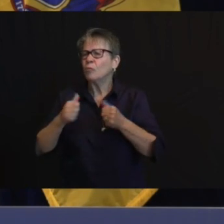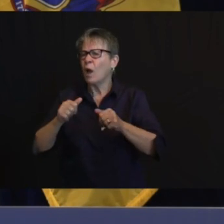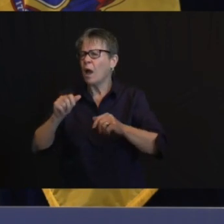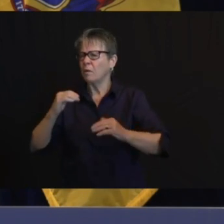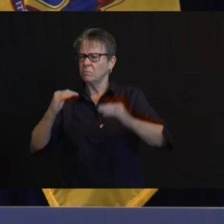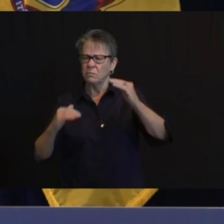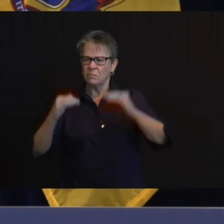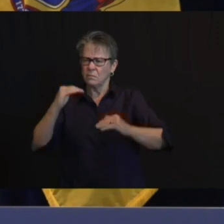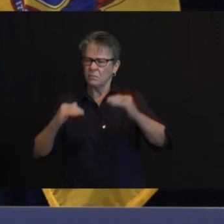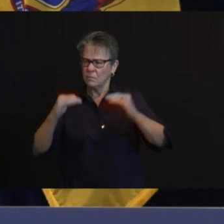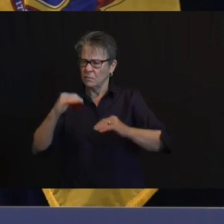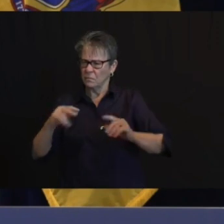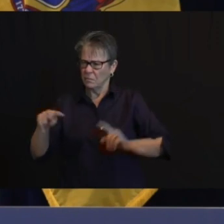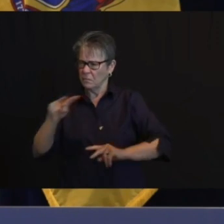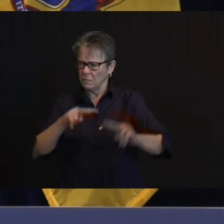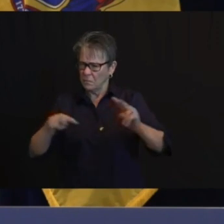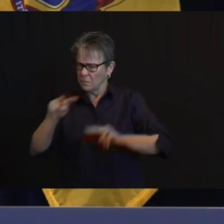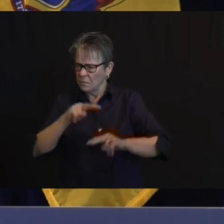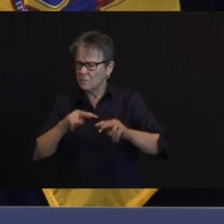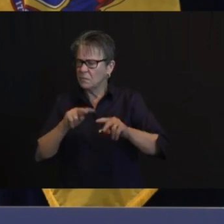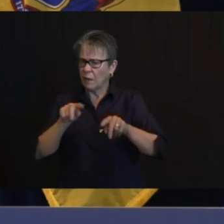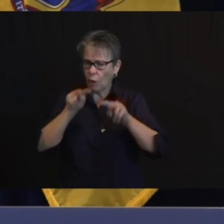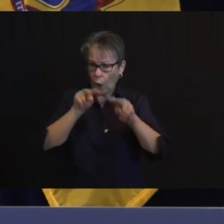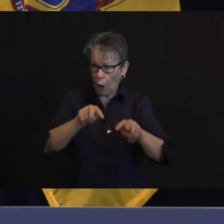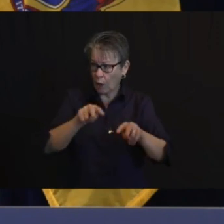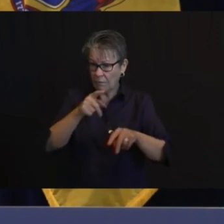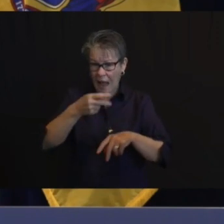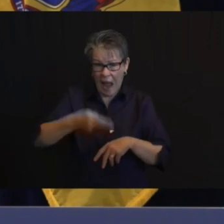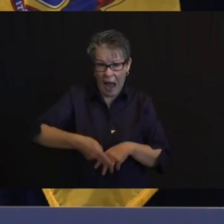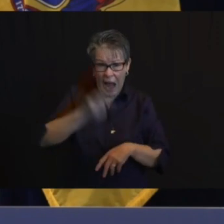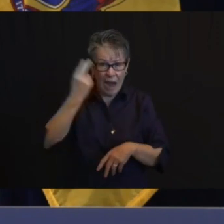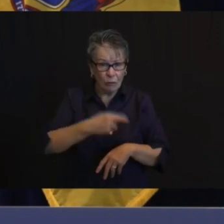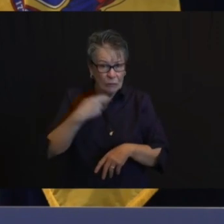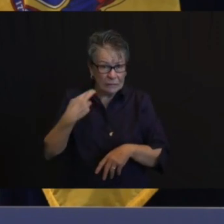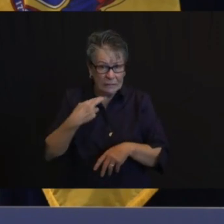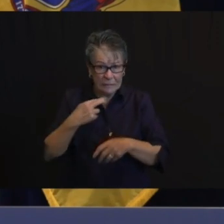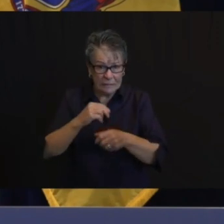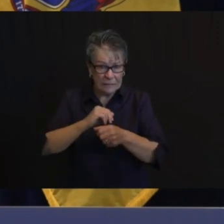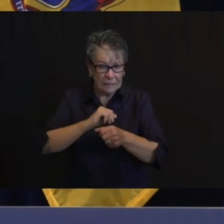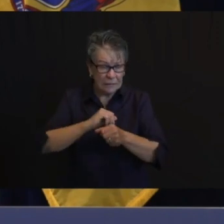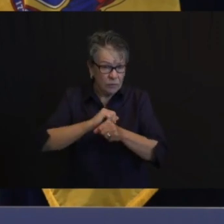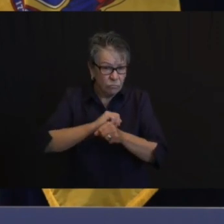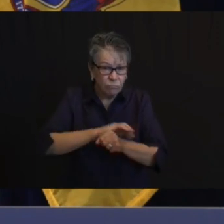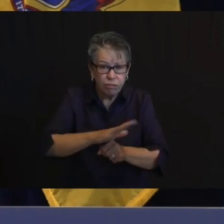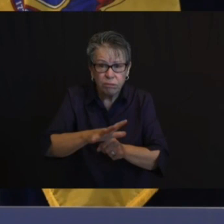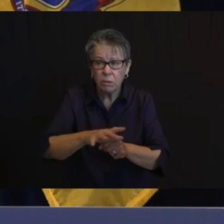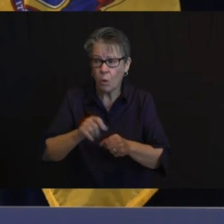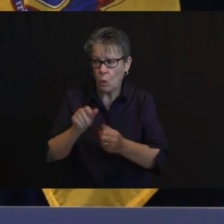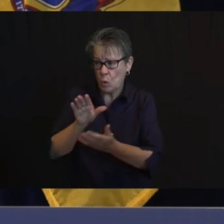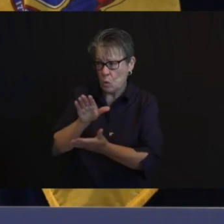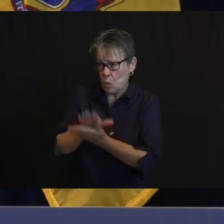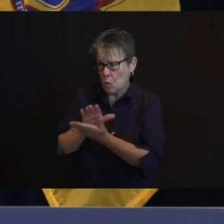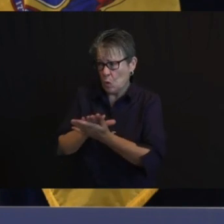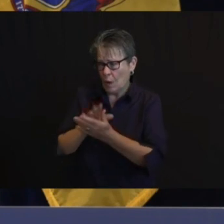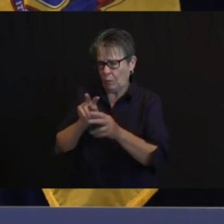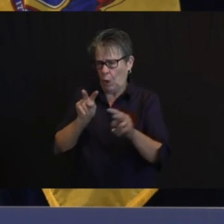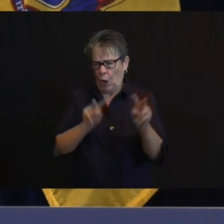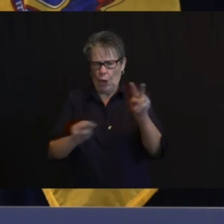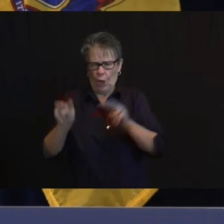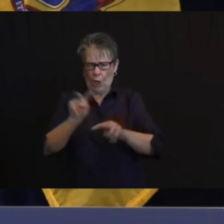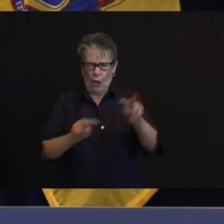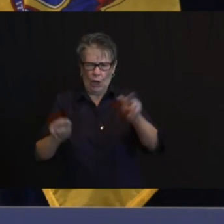building with what is going on in the community, and I think that'll continue to be the case. It got to the point, as you know, in